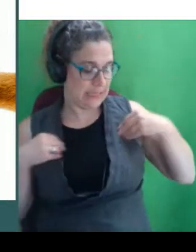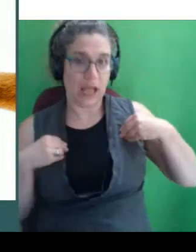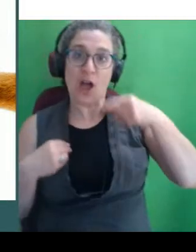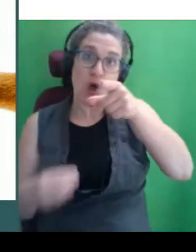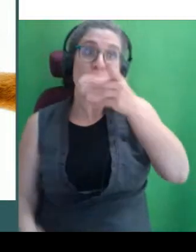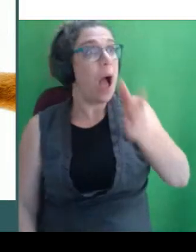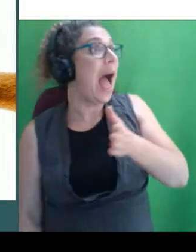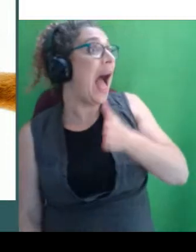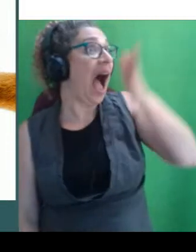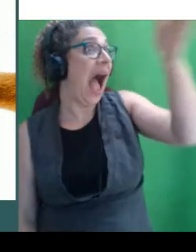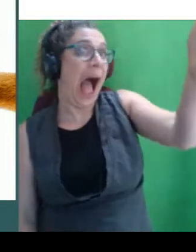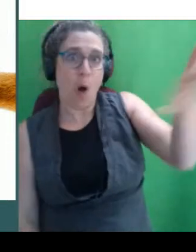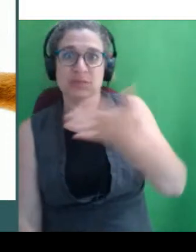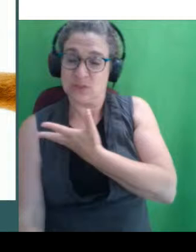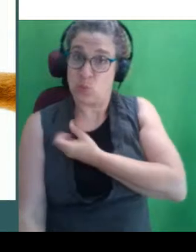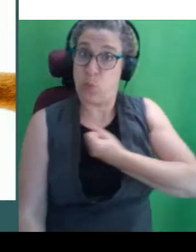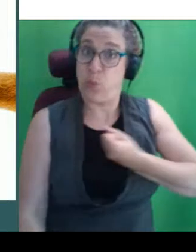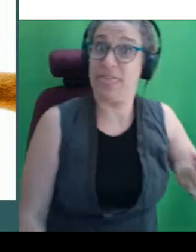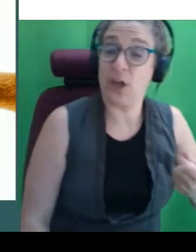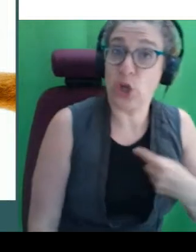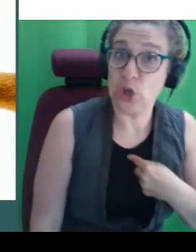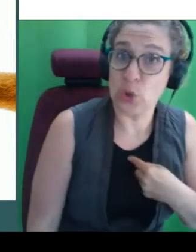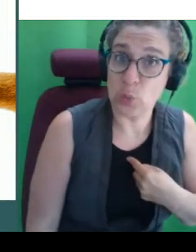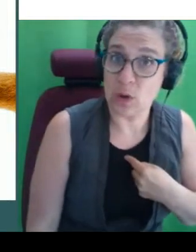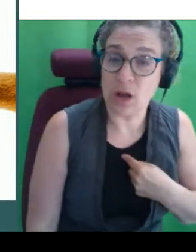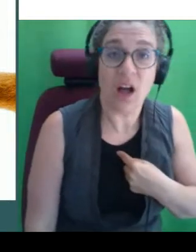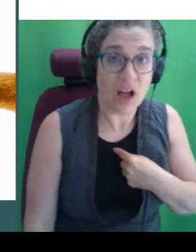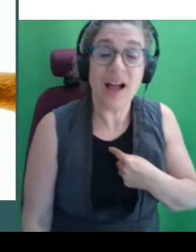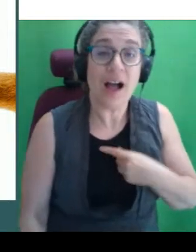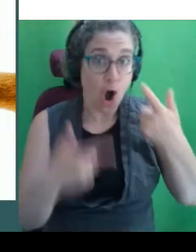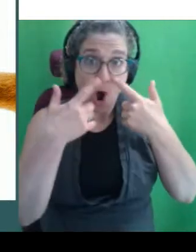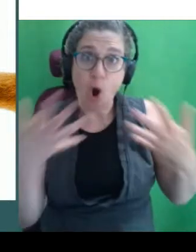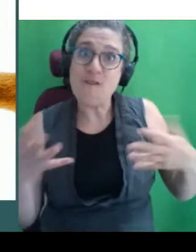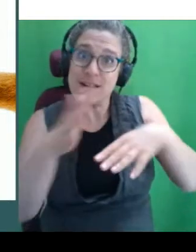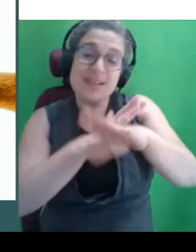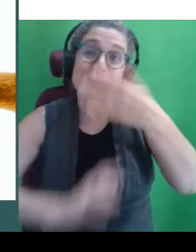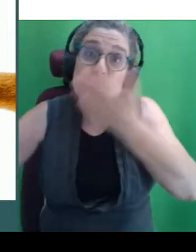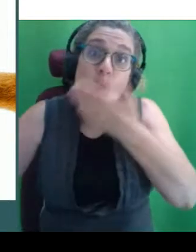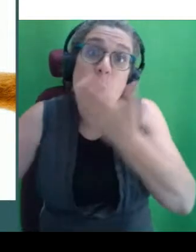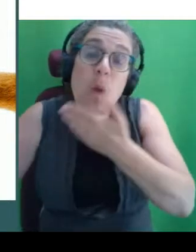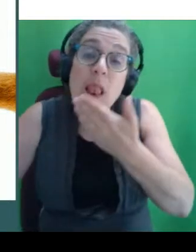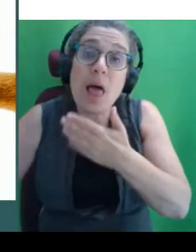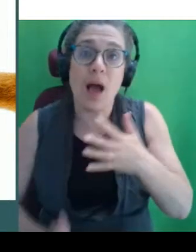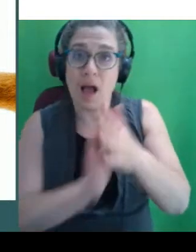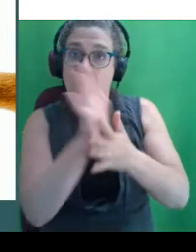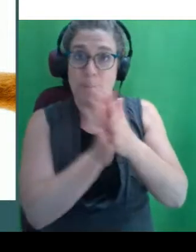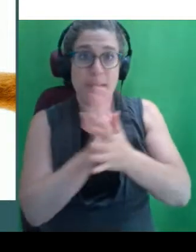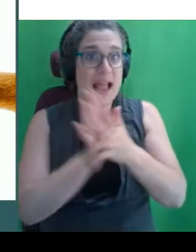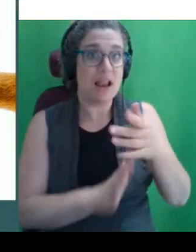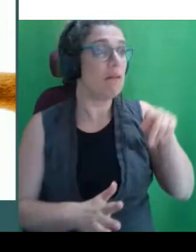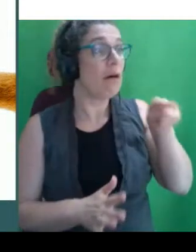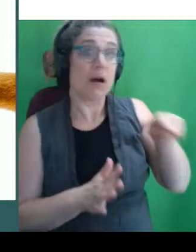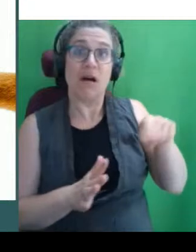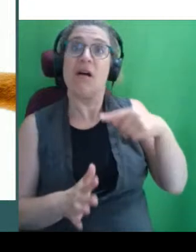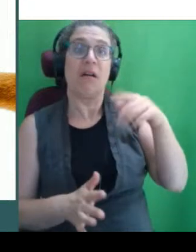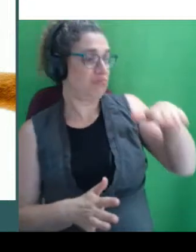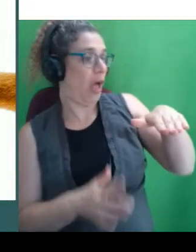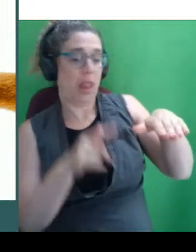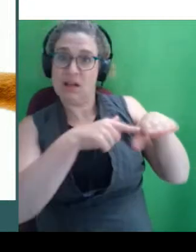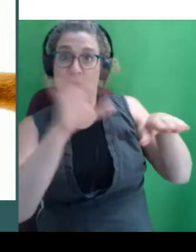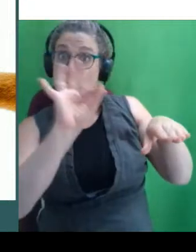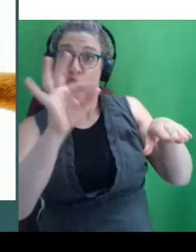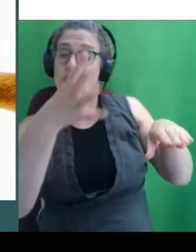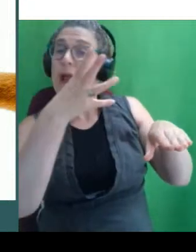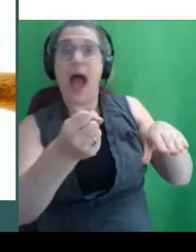etc. And often it's found in schools. So little Johnny, who might have cat allergy and not a cat in the house, might sit next to little Freddie,